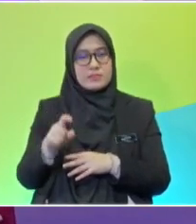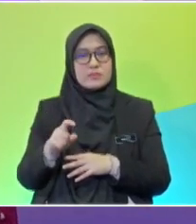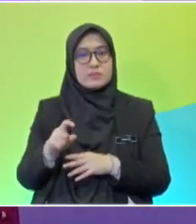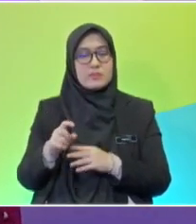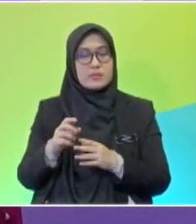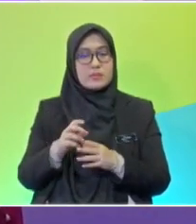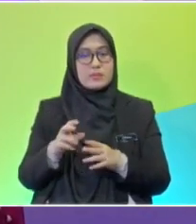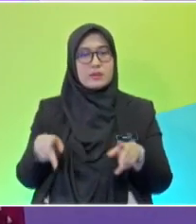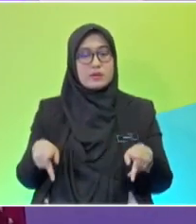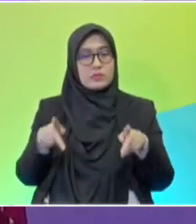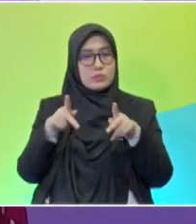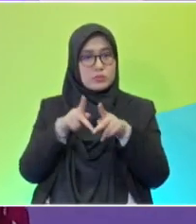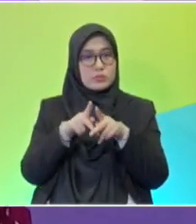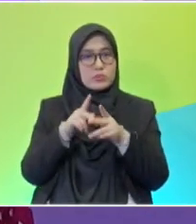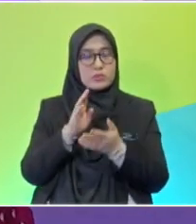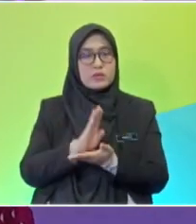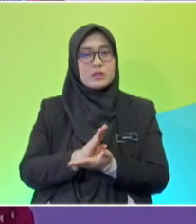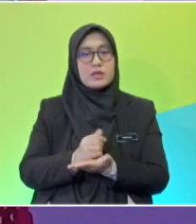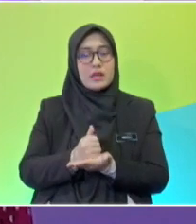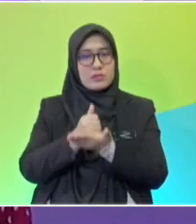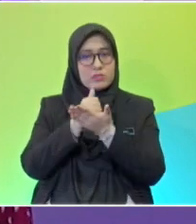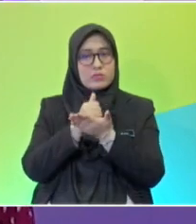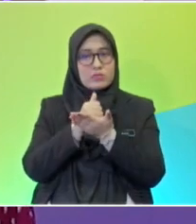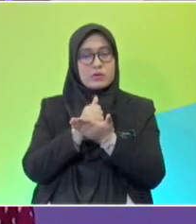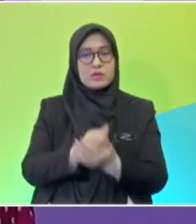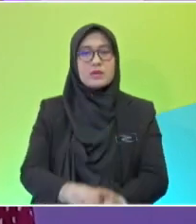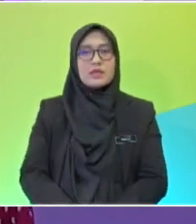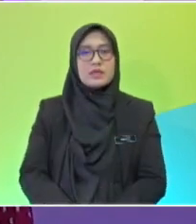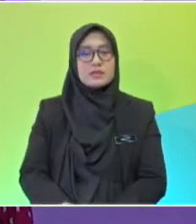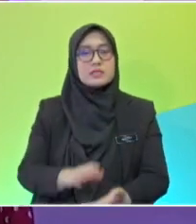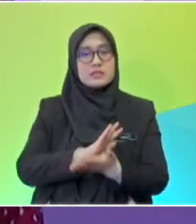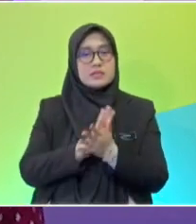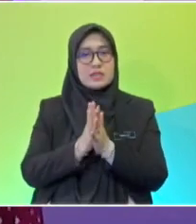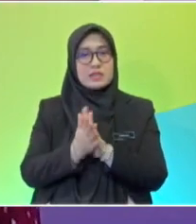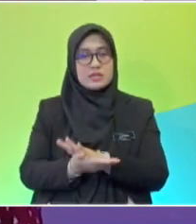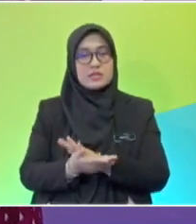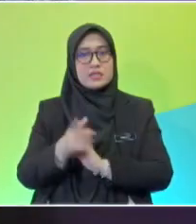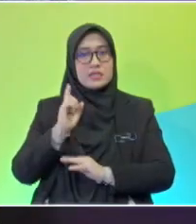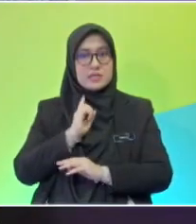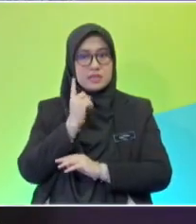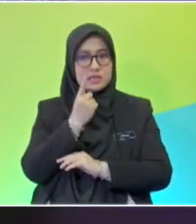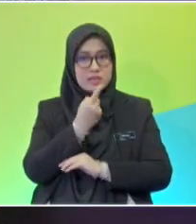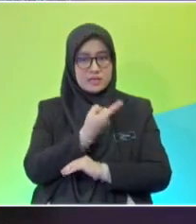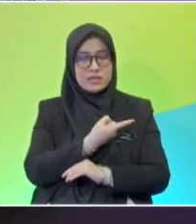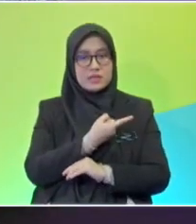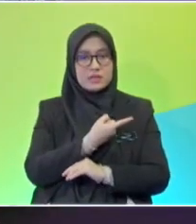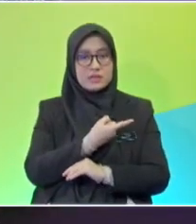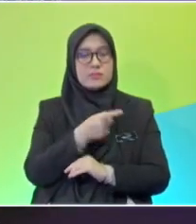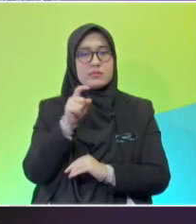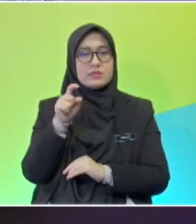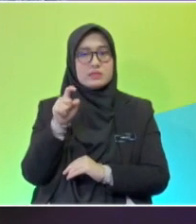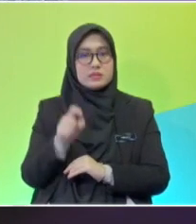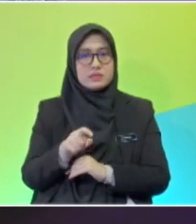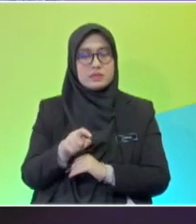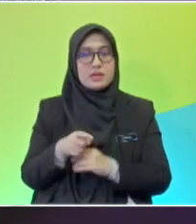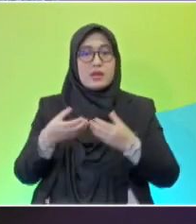means, okay, I need to give a lot of support. So going back to what we talked about, they need to try and